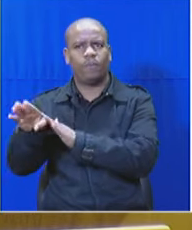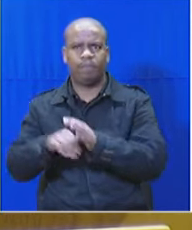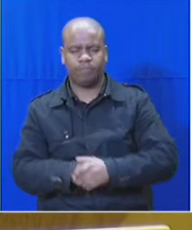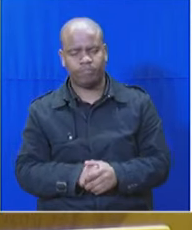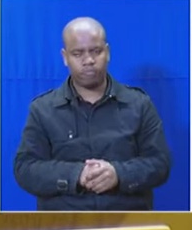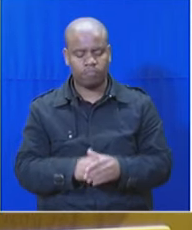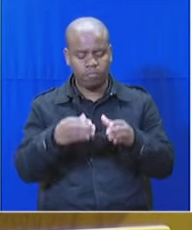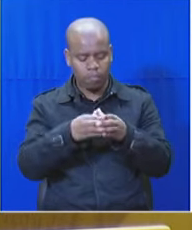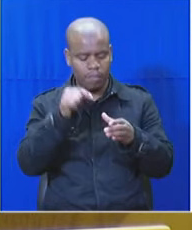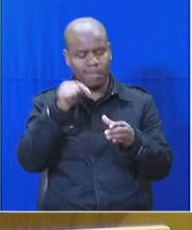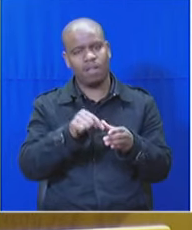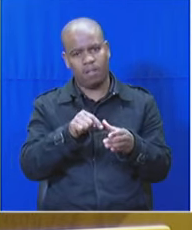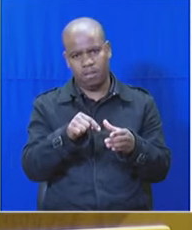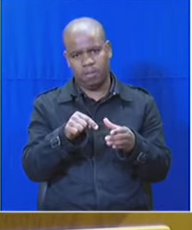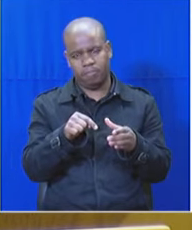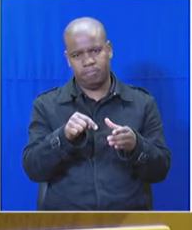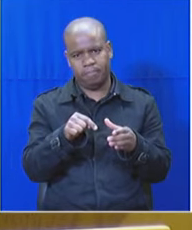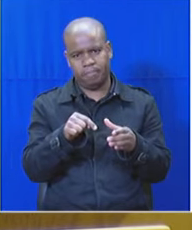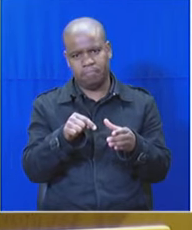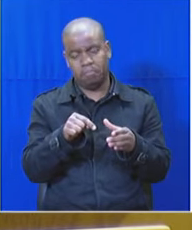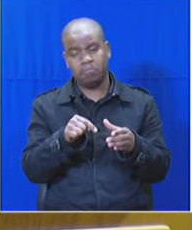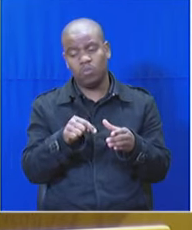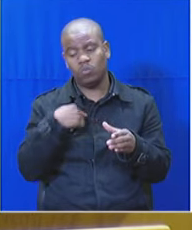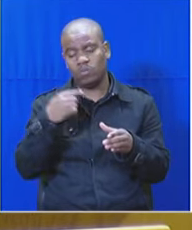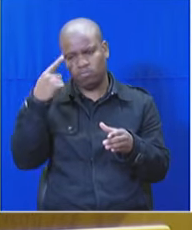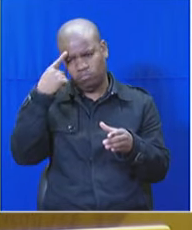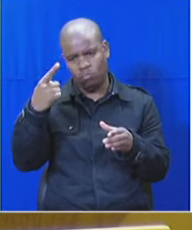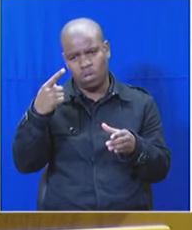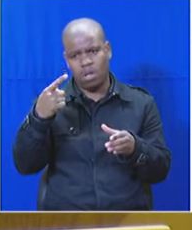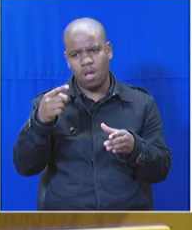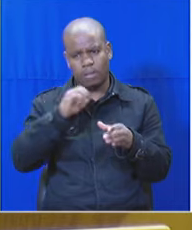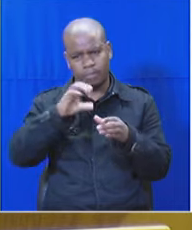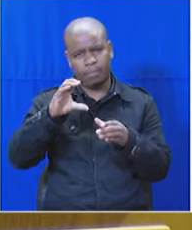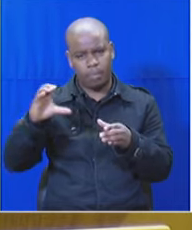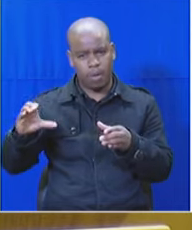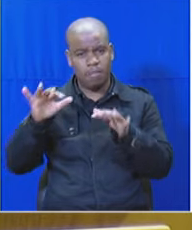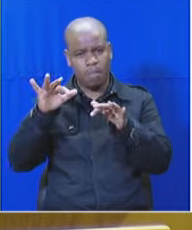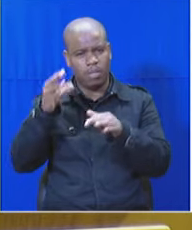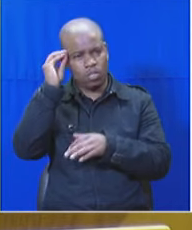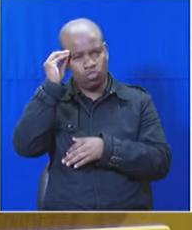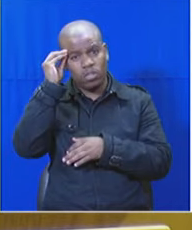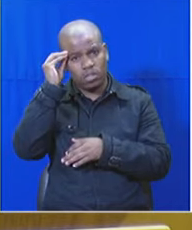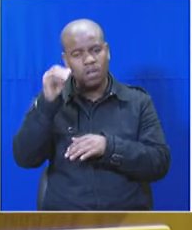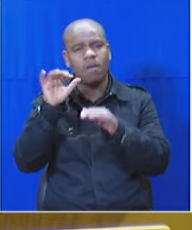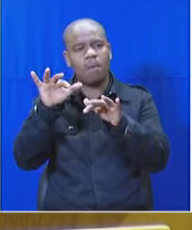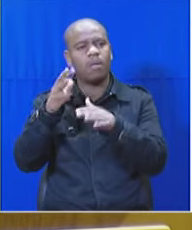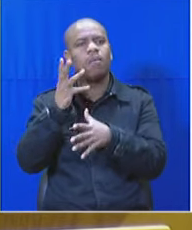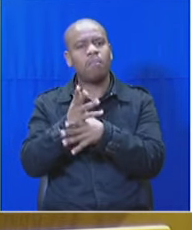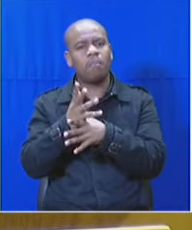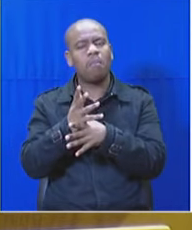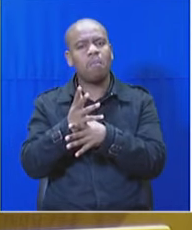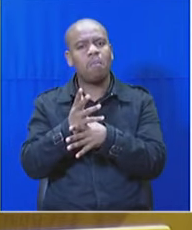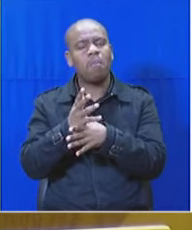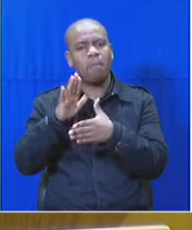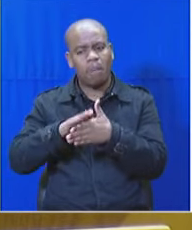The ACDP view is that while expropriation in the public interest as well as for public purposes is clearly a